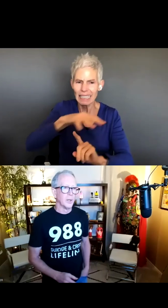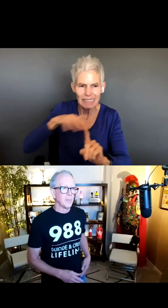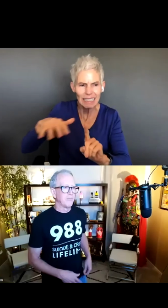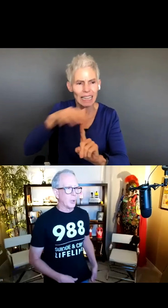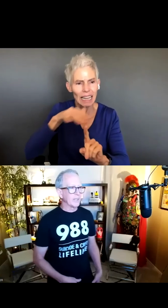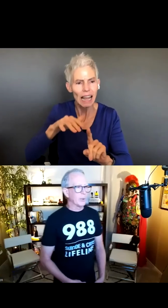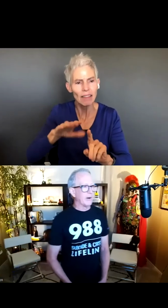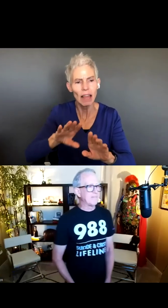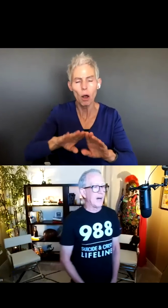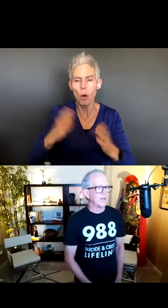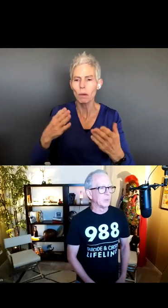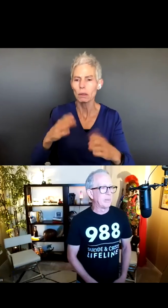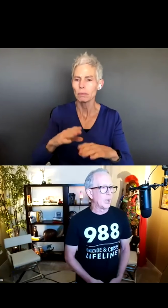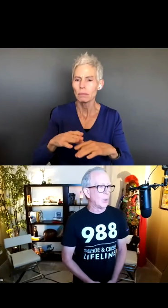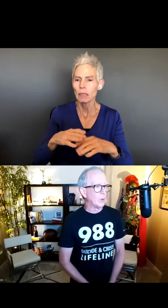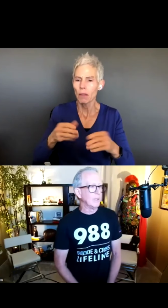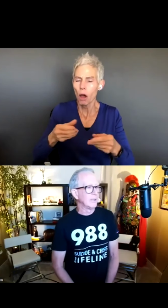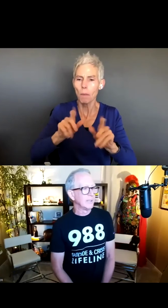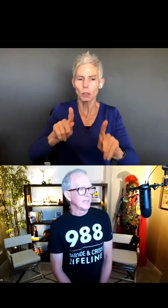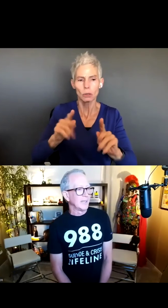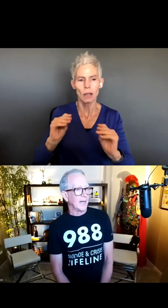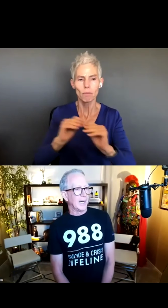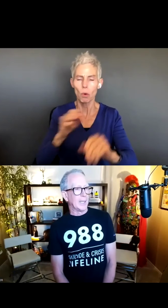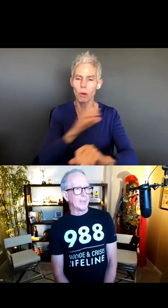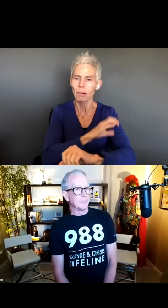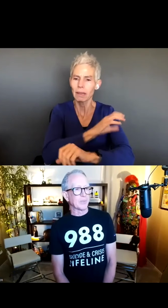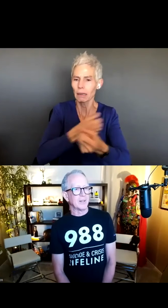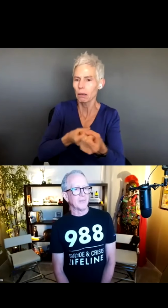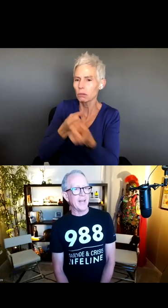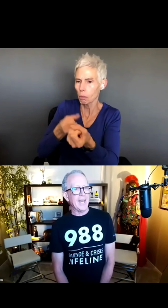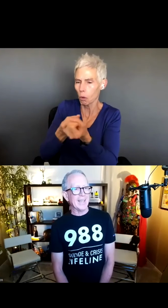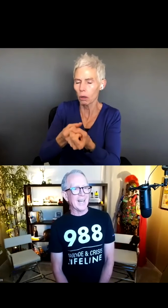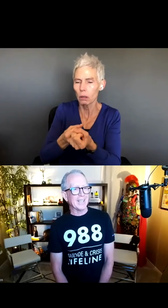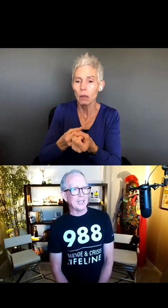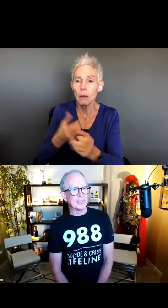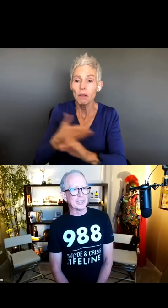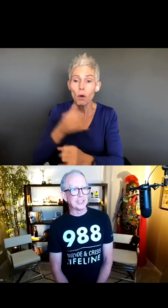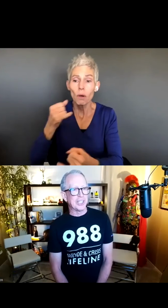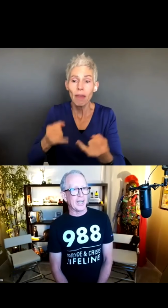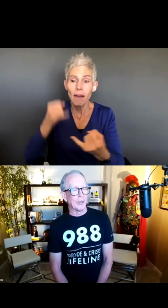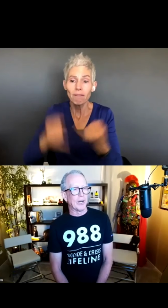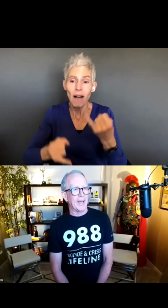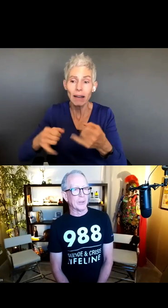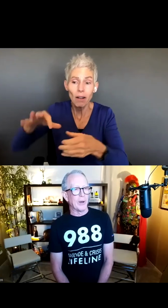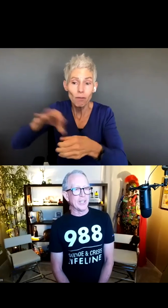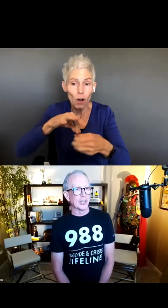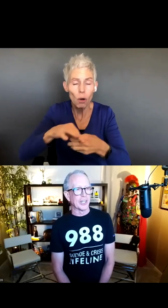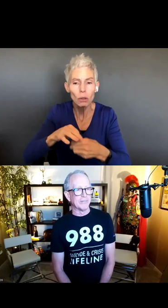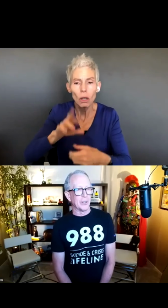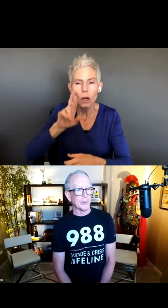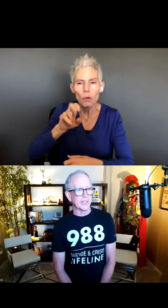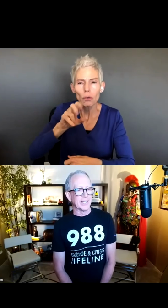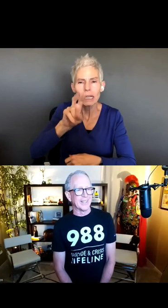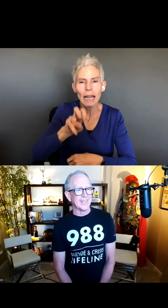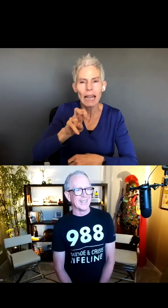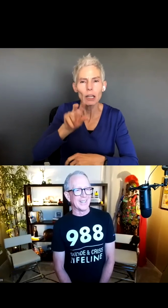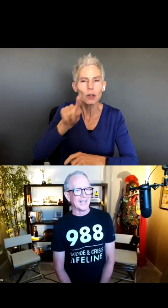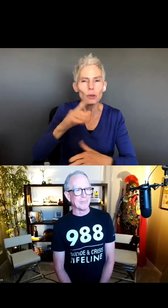So before we go to our final poll, Renee, I'd like you to just share the way you're going to